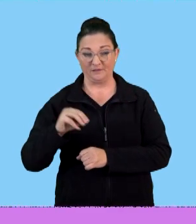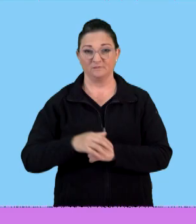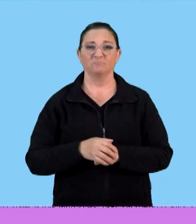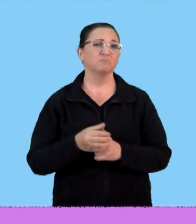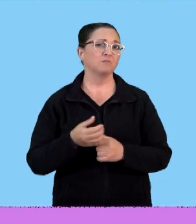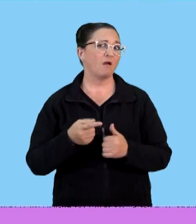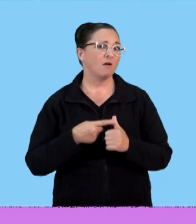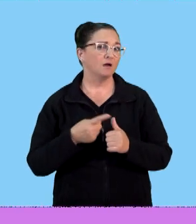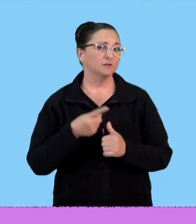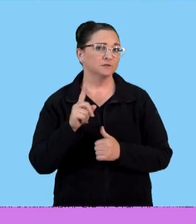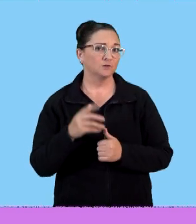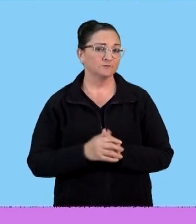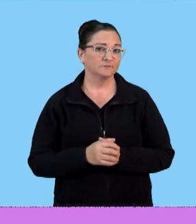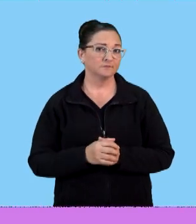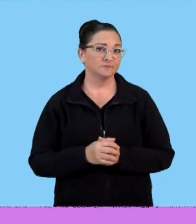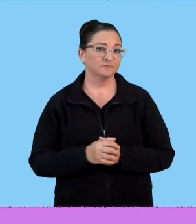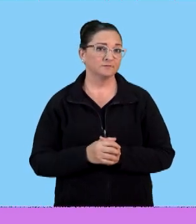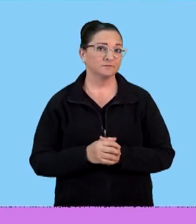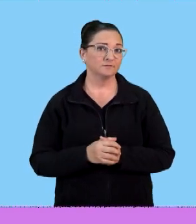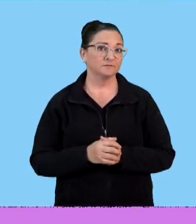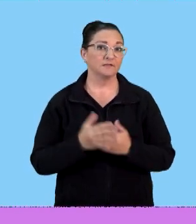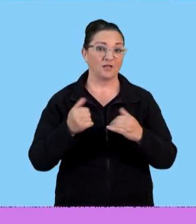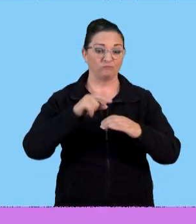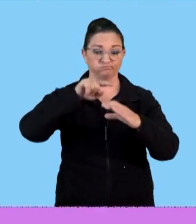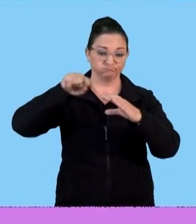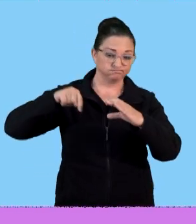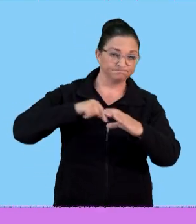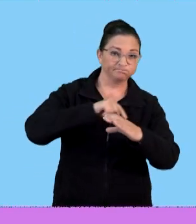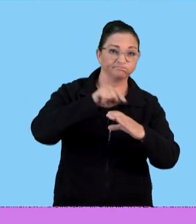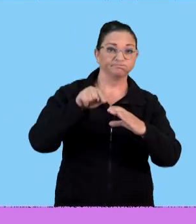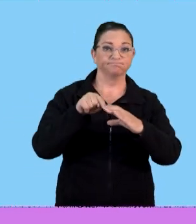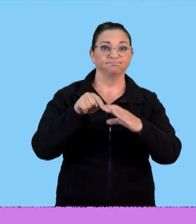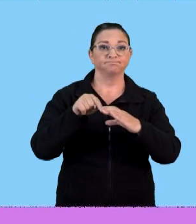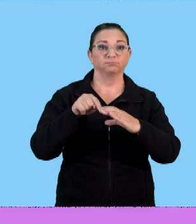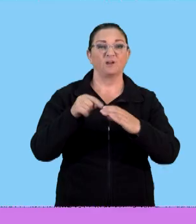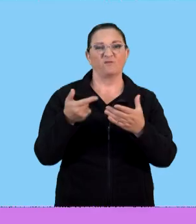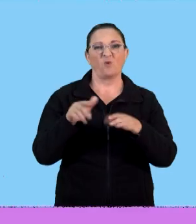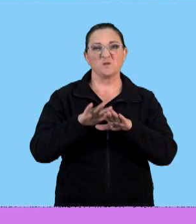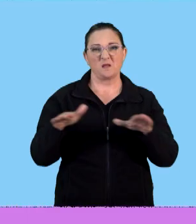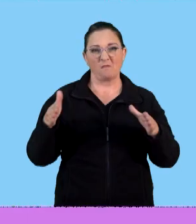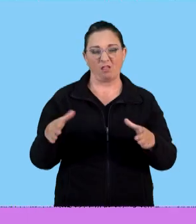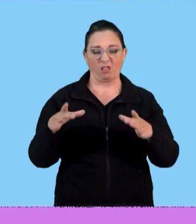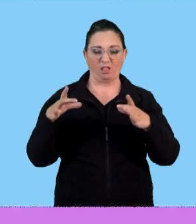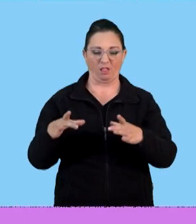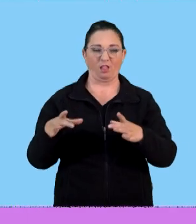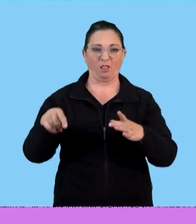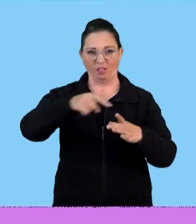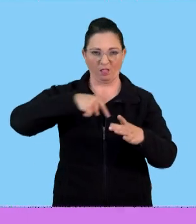so that will give me a circumference, right? The total distance around this table basically of